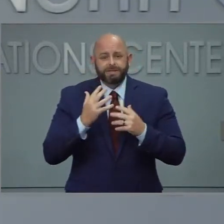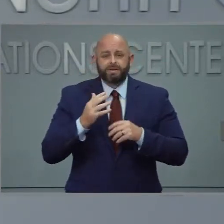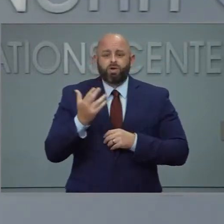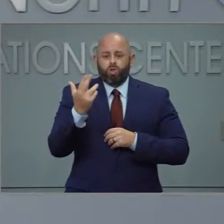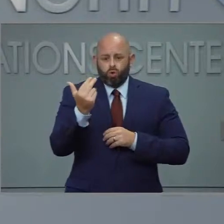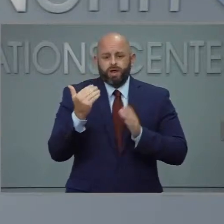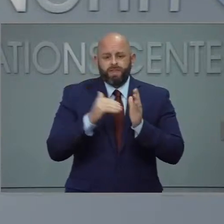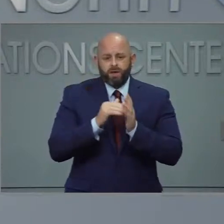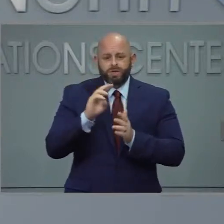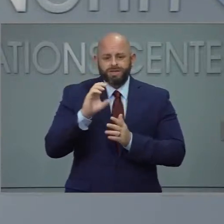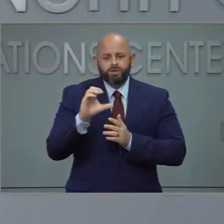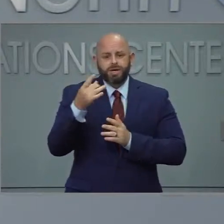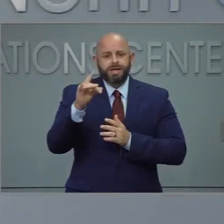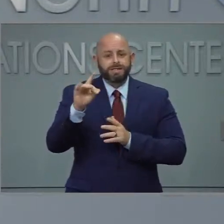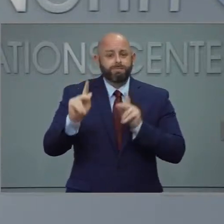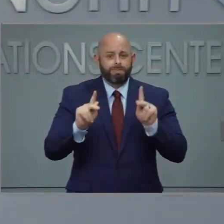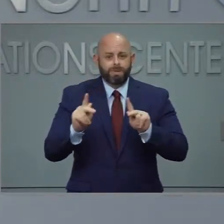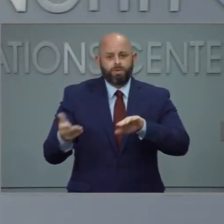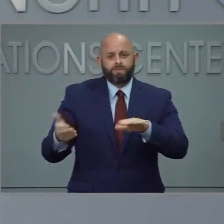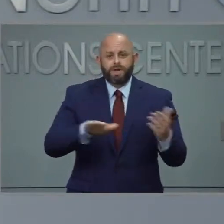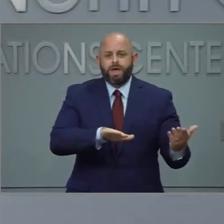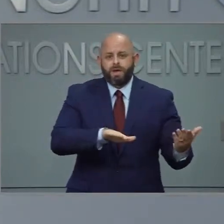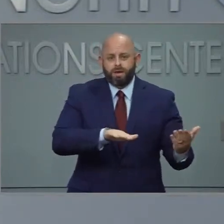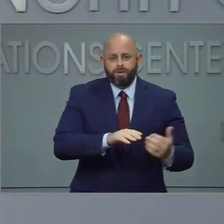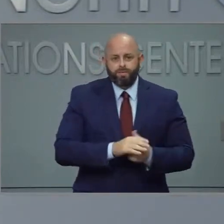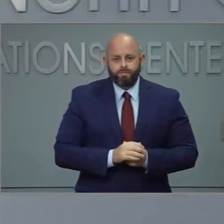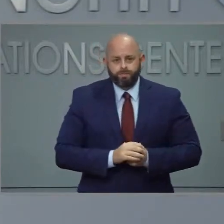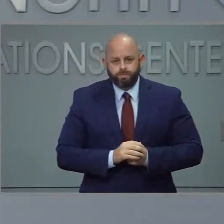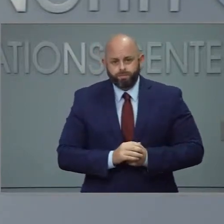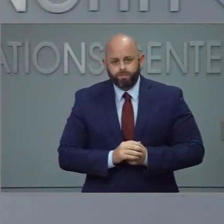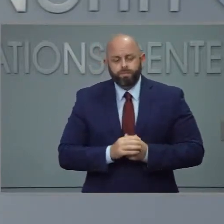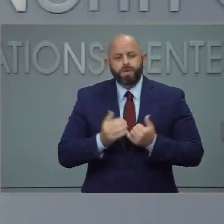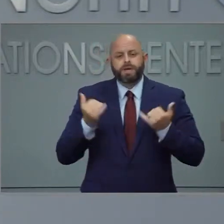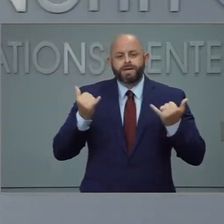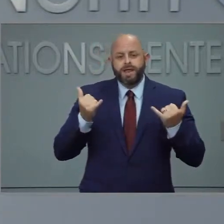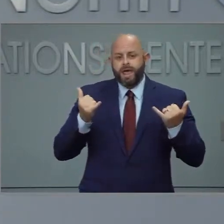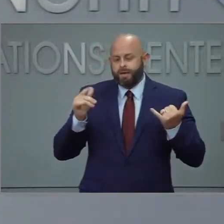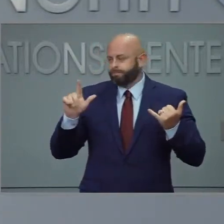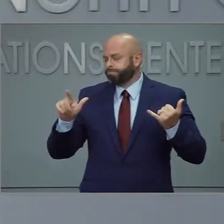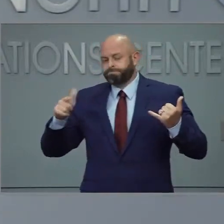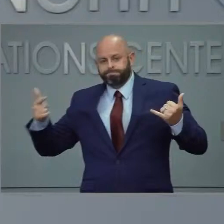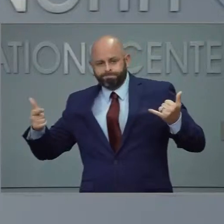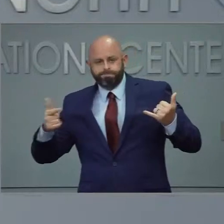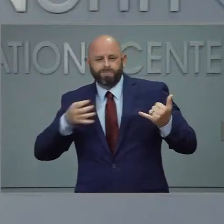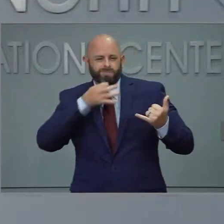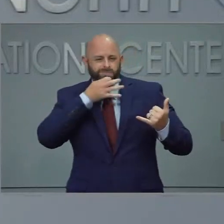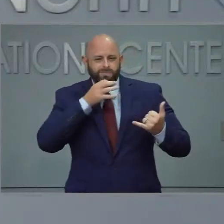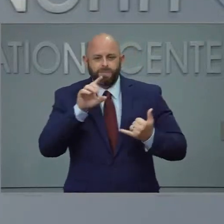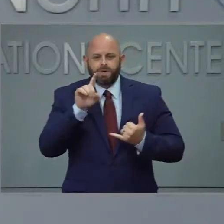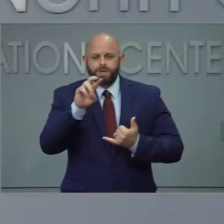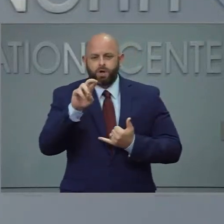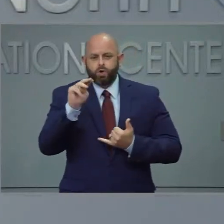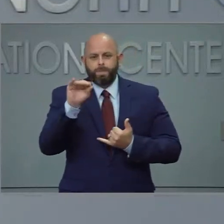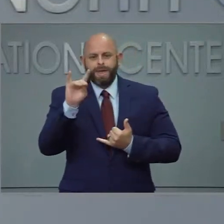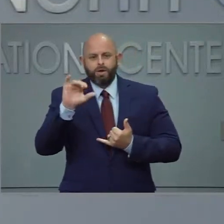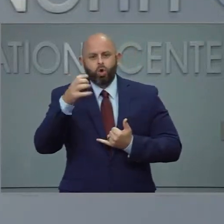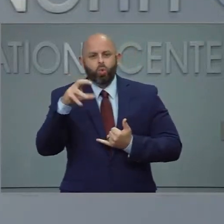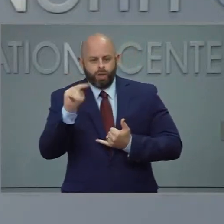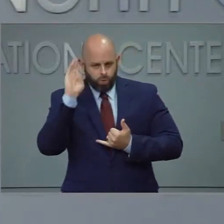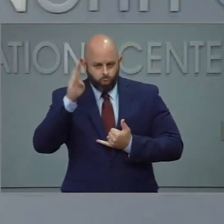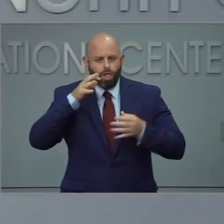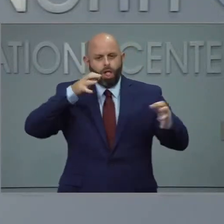13,618 people who've died. Today, Dr. Mandy Cohen will give a detailed update on our state's numbers, trends,